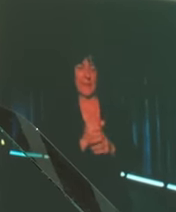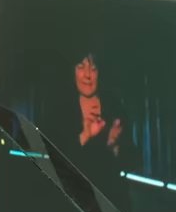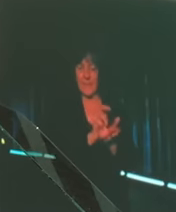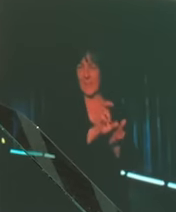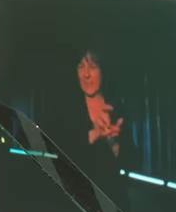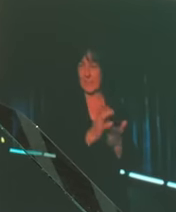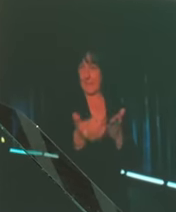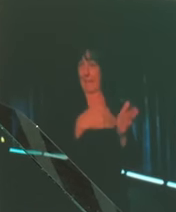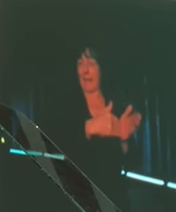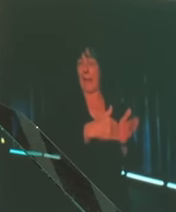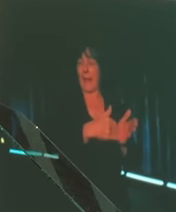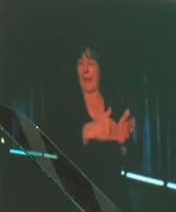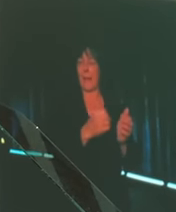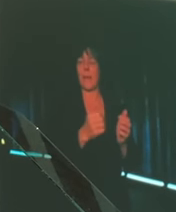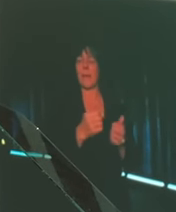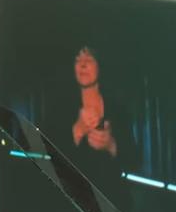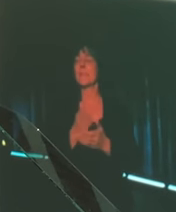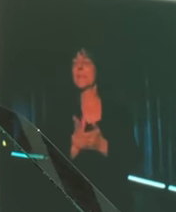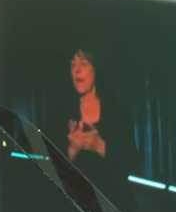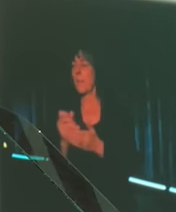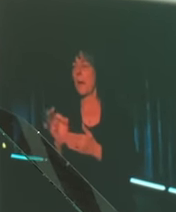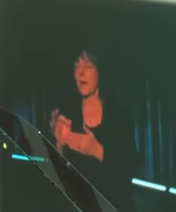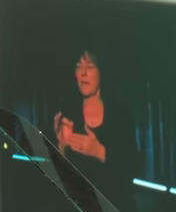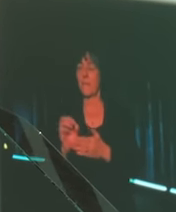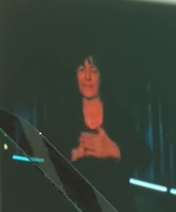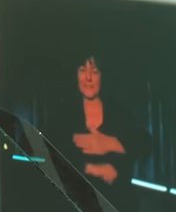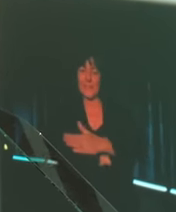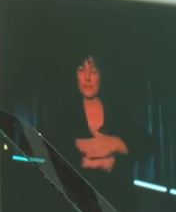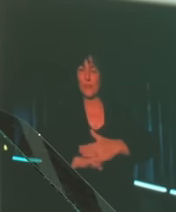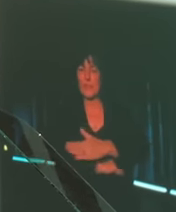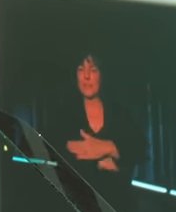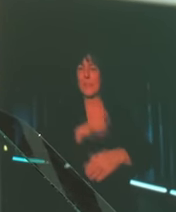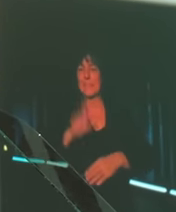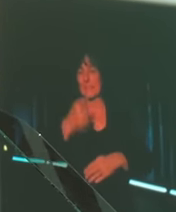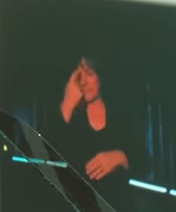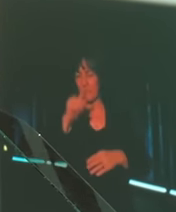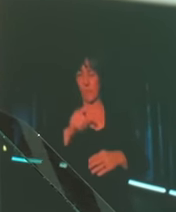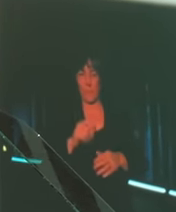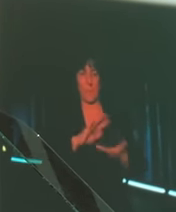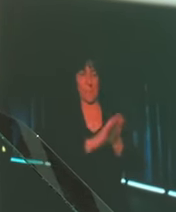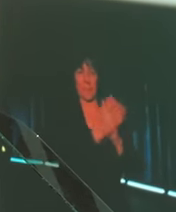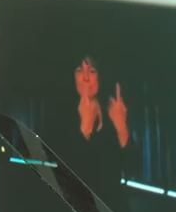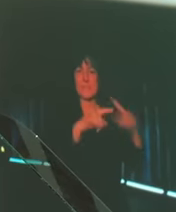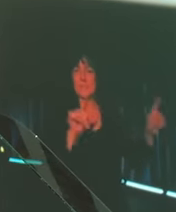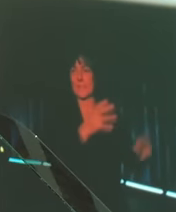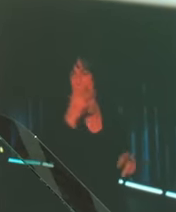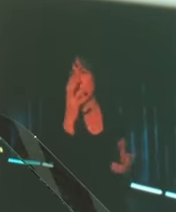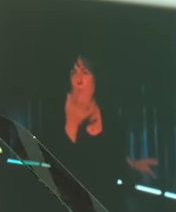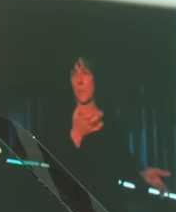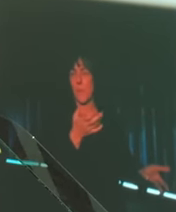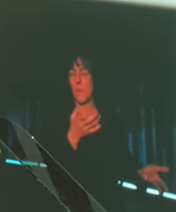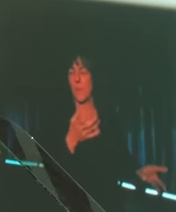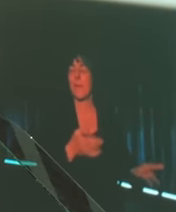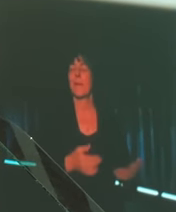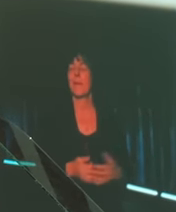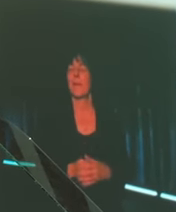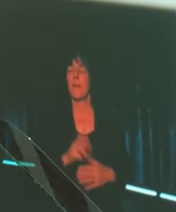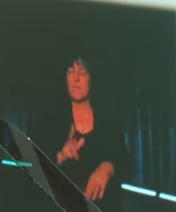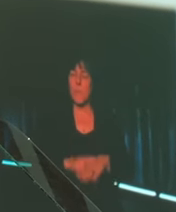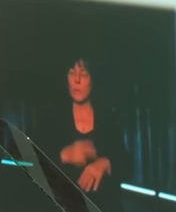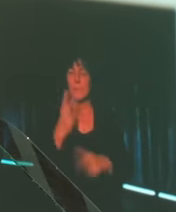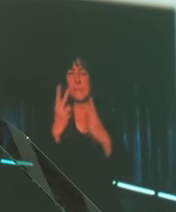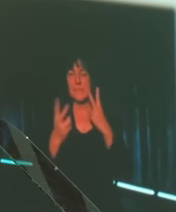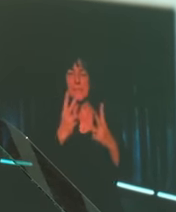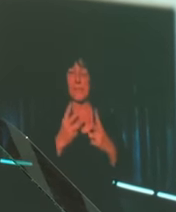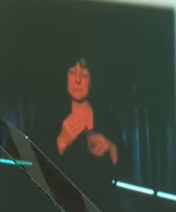investments, again, in some of the infrastructure that's necessary, I think that, you know, of course we've seen